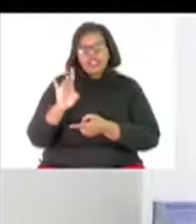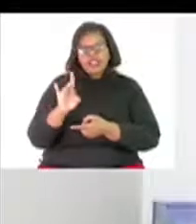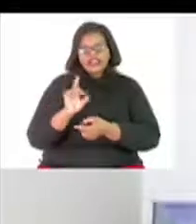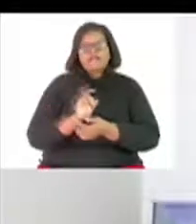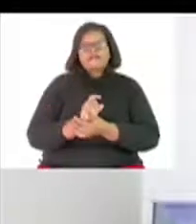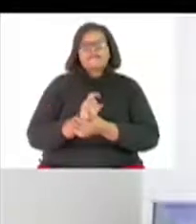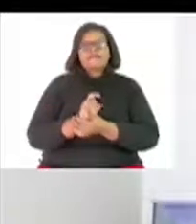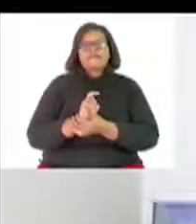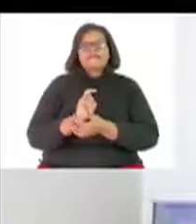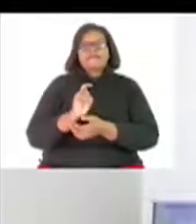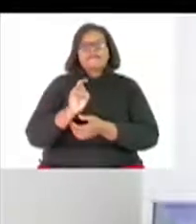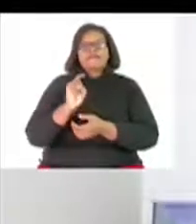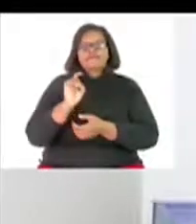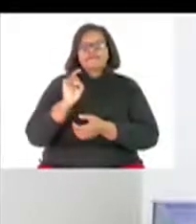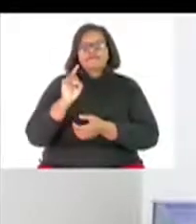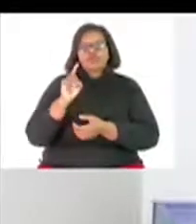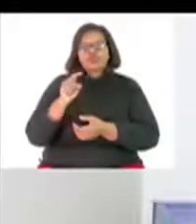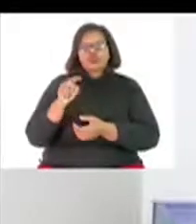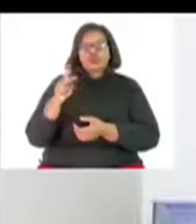8,